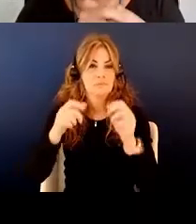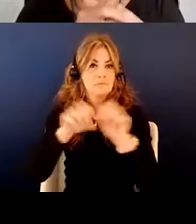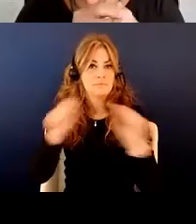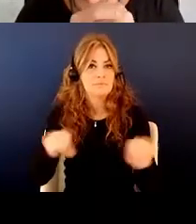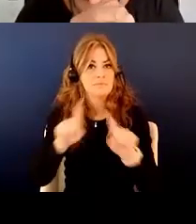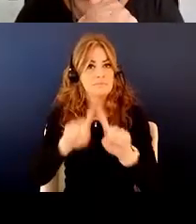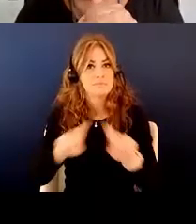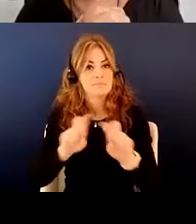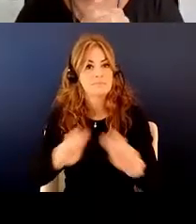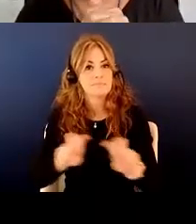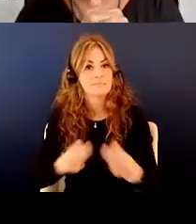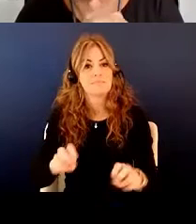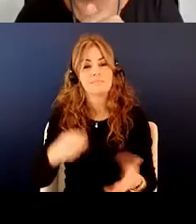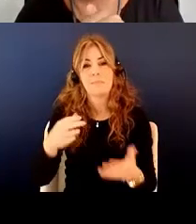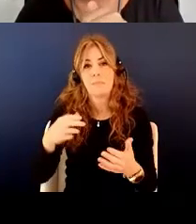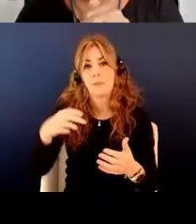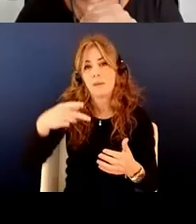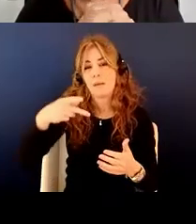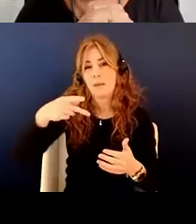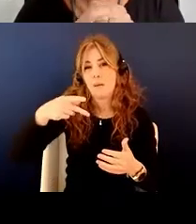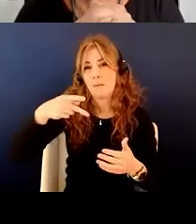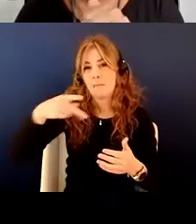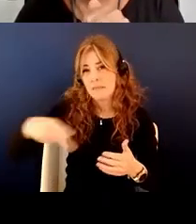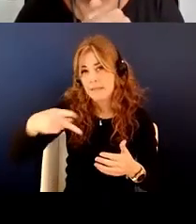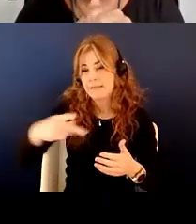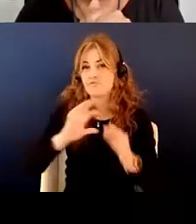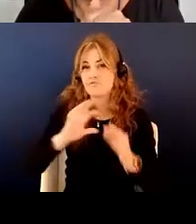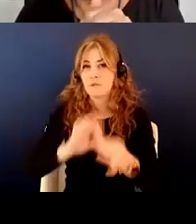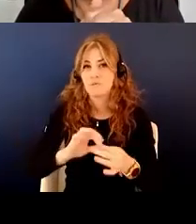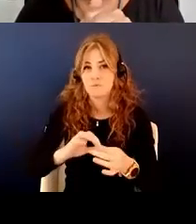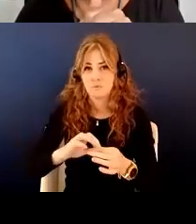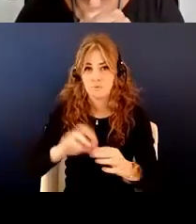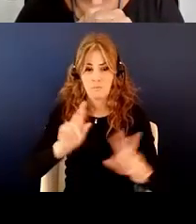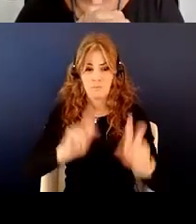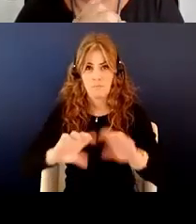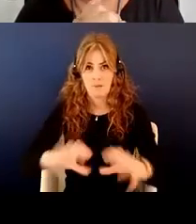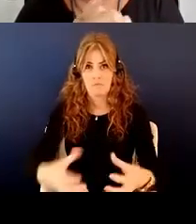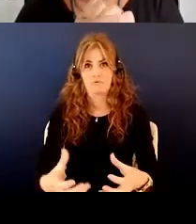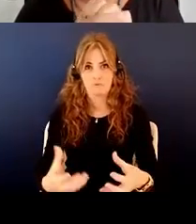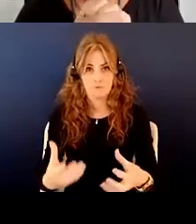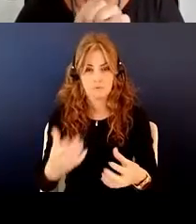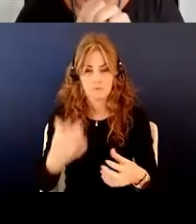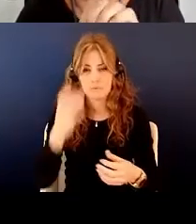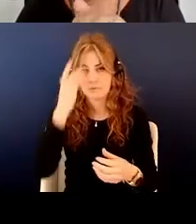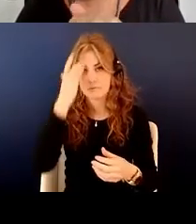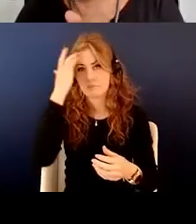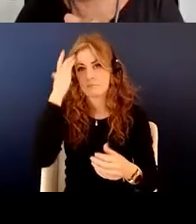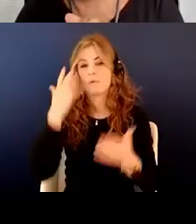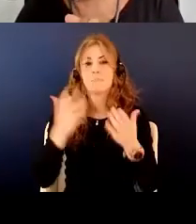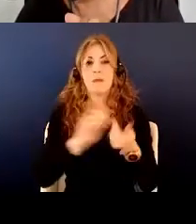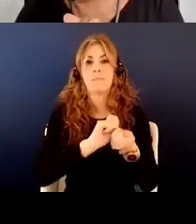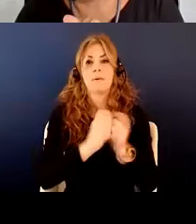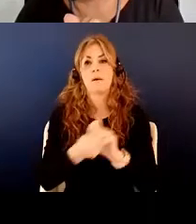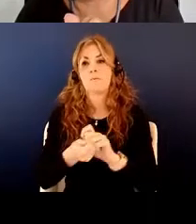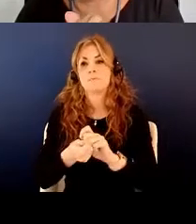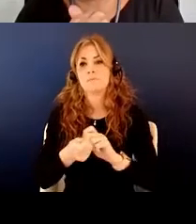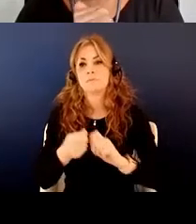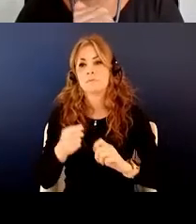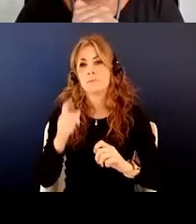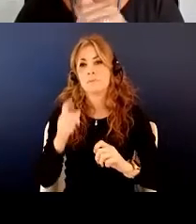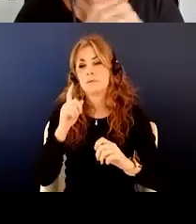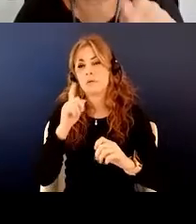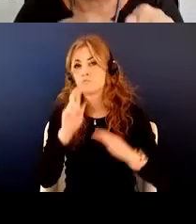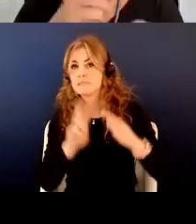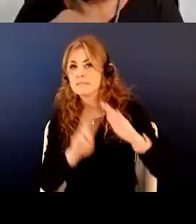P as, again, populations or participants, and I maybe we might change that to be independent or predictor